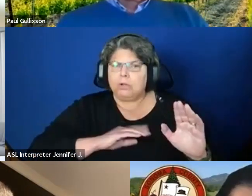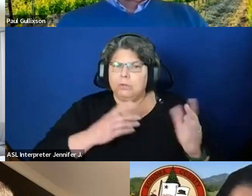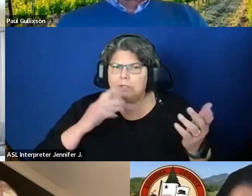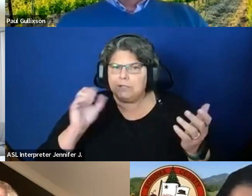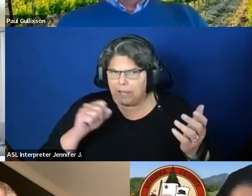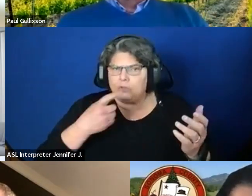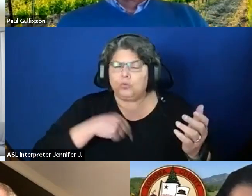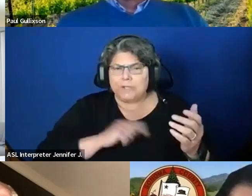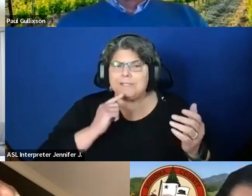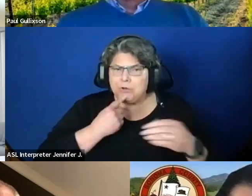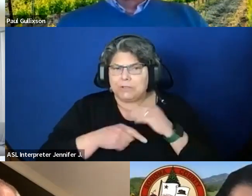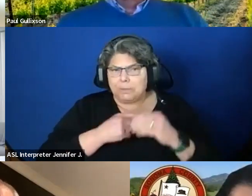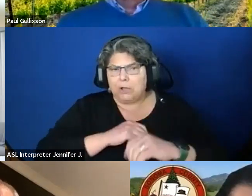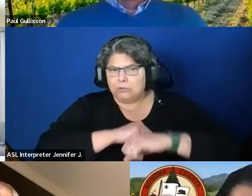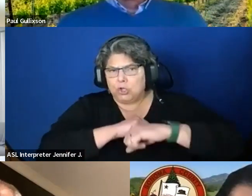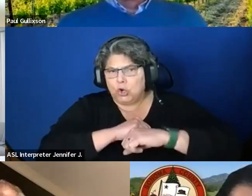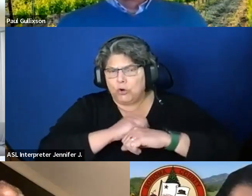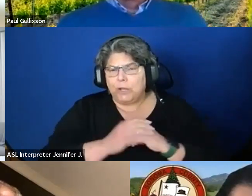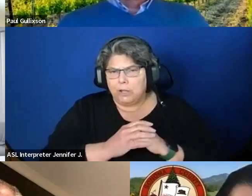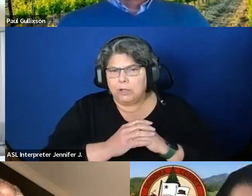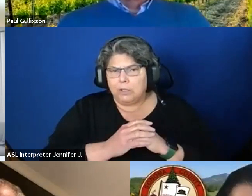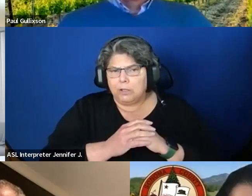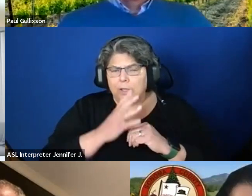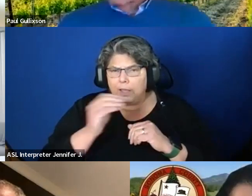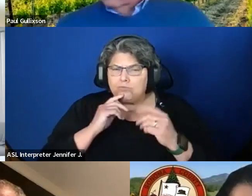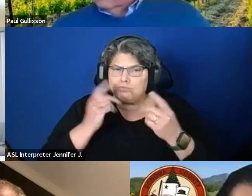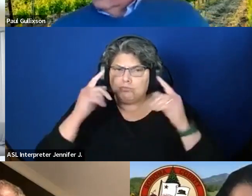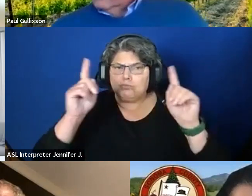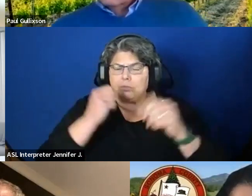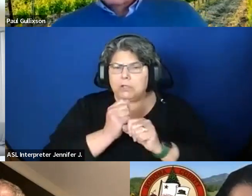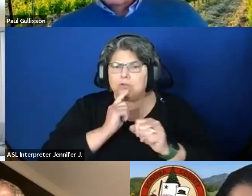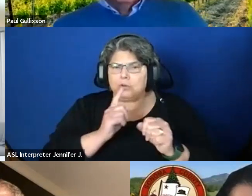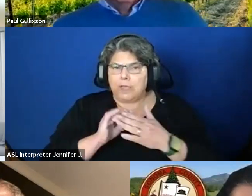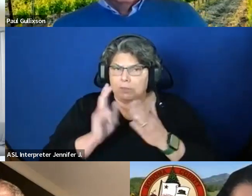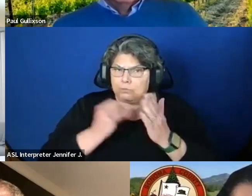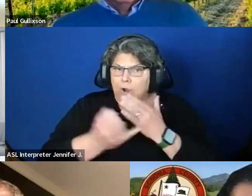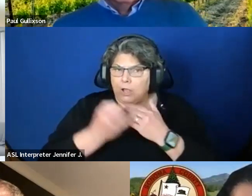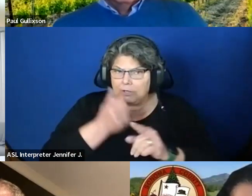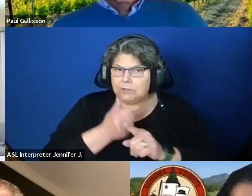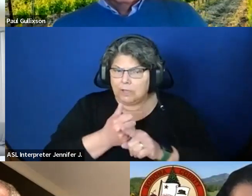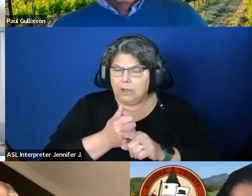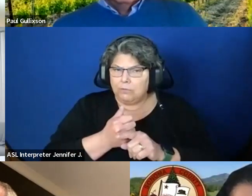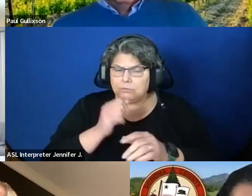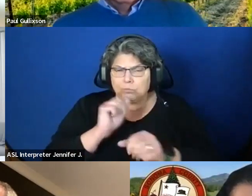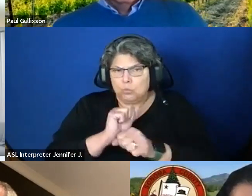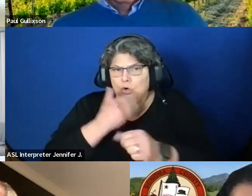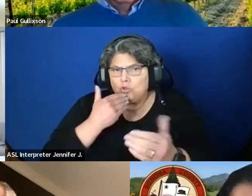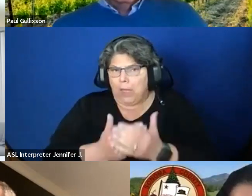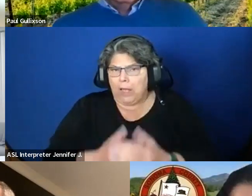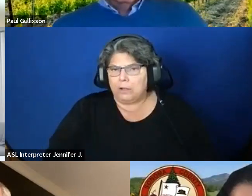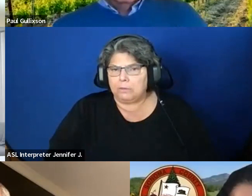security. And they're also effective in making sure that the project itself works well.